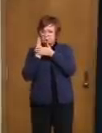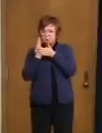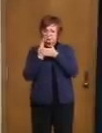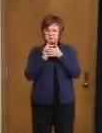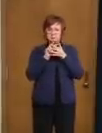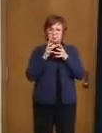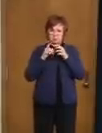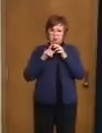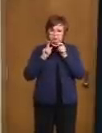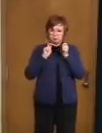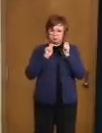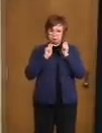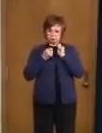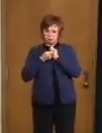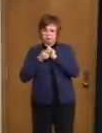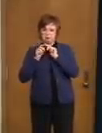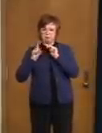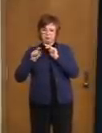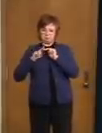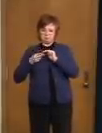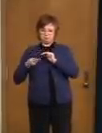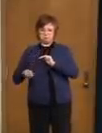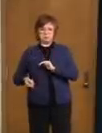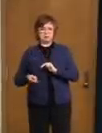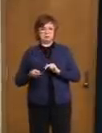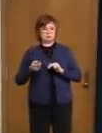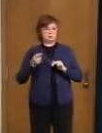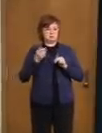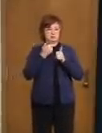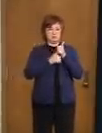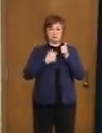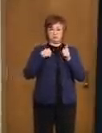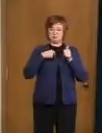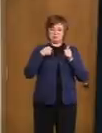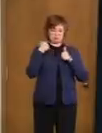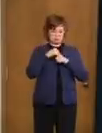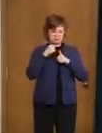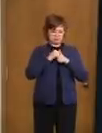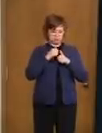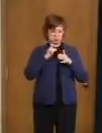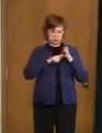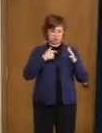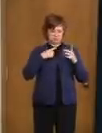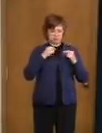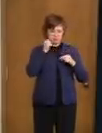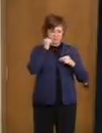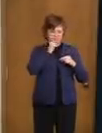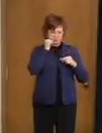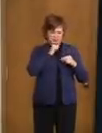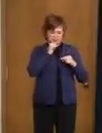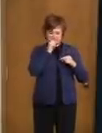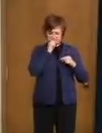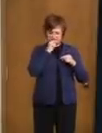December. But we all have to think through, what do we do on a day-to-day basis, that maybe we need to just do something a